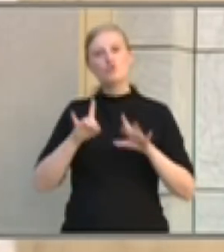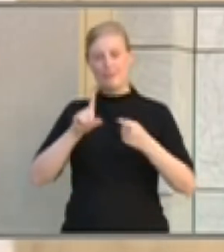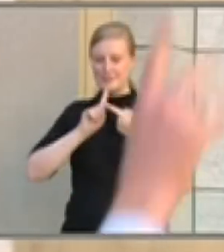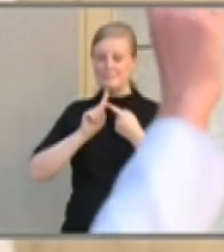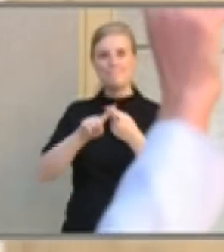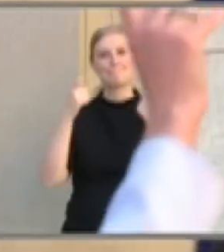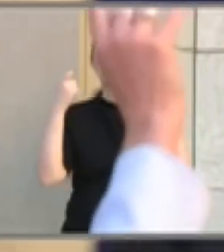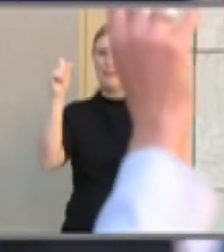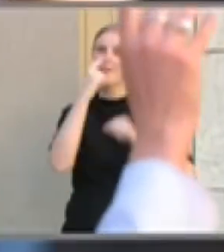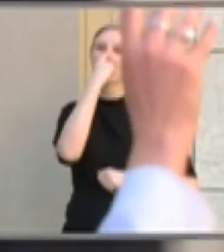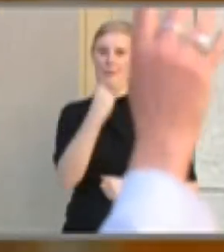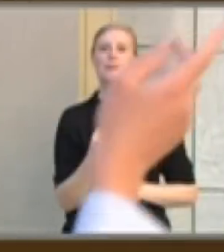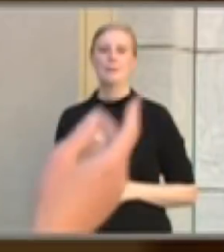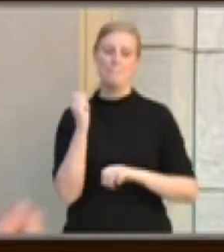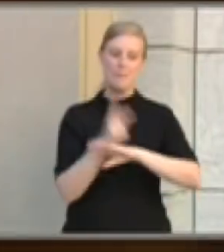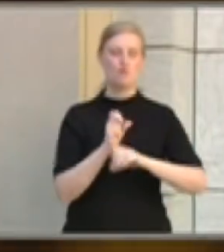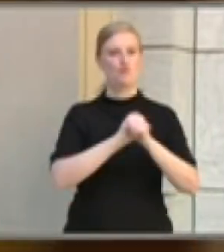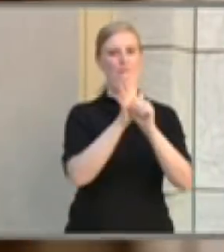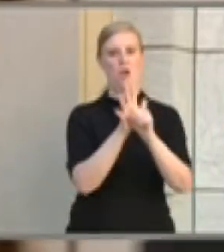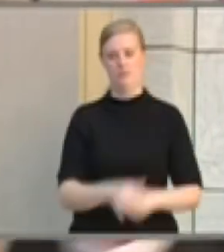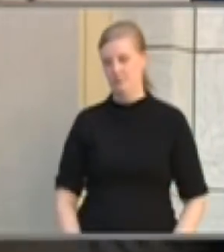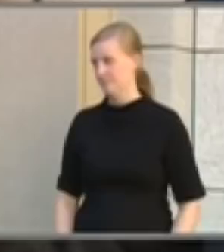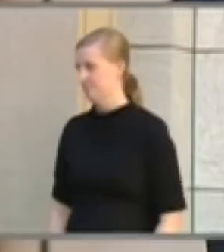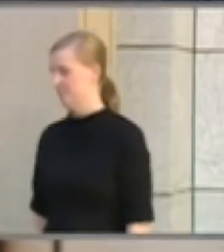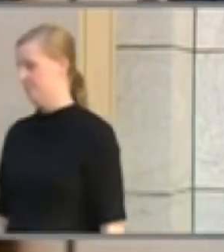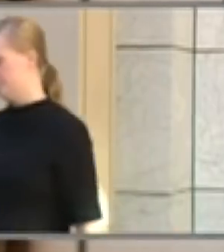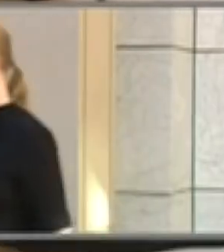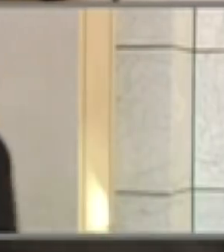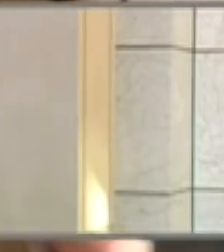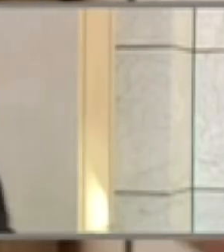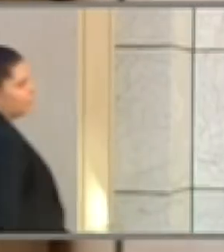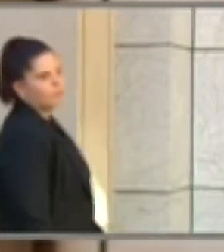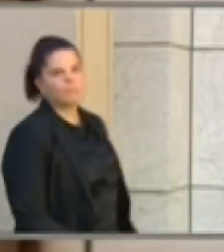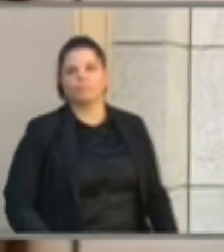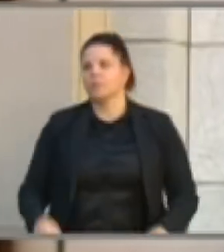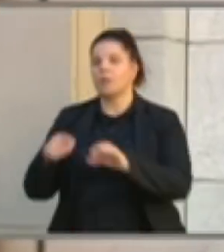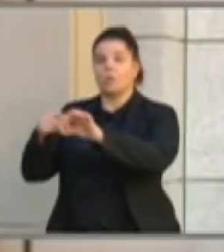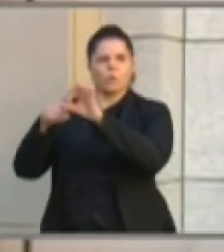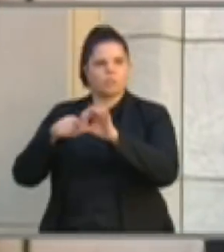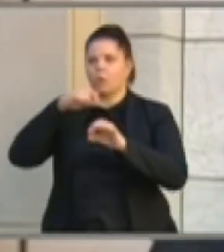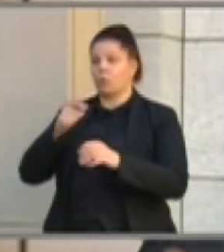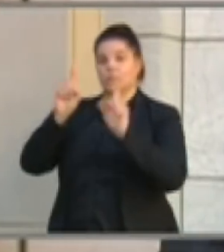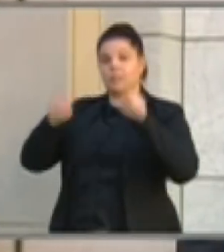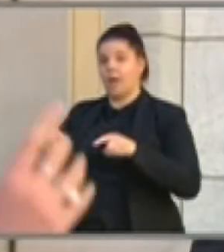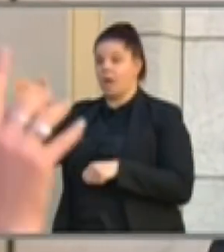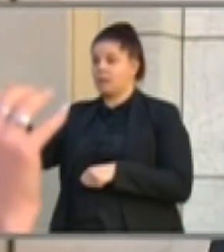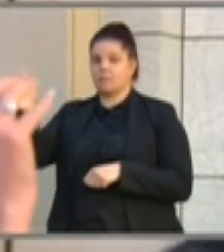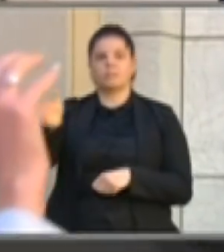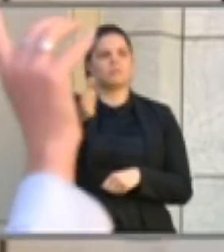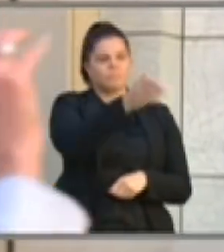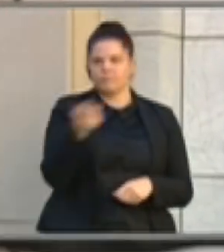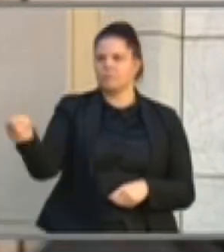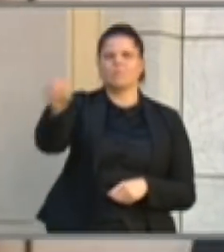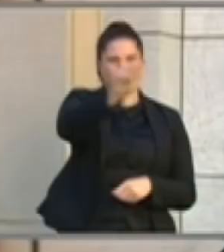crisis. Lani, just so everyone knows, I'm going to start over here and then I'm going to move across and make sure everyone gets a go. Okay,